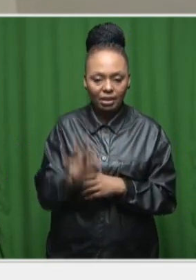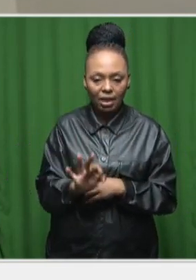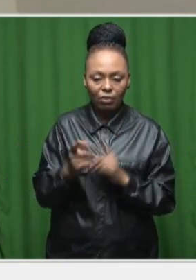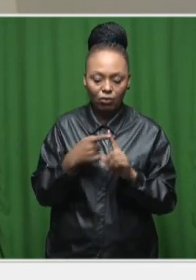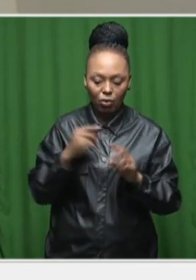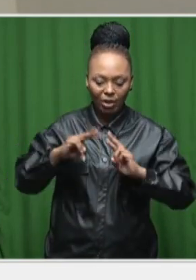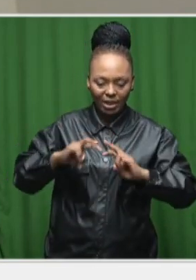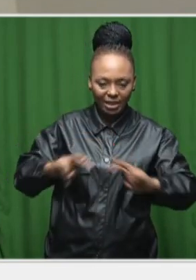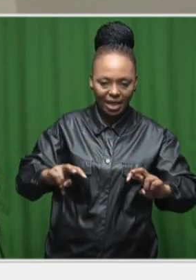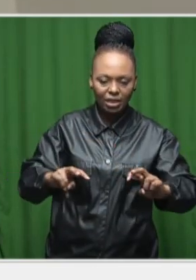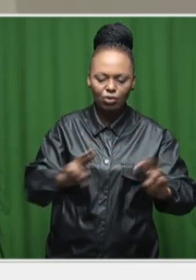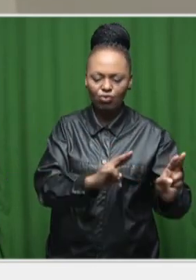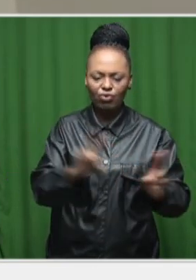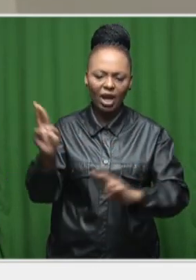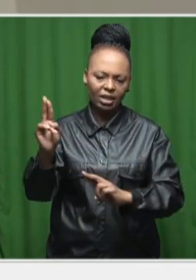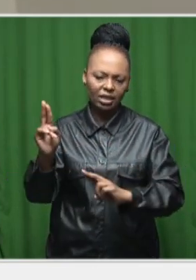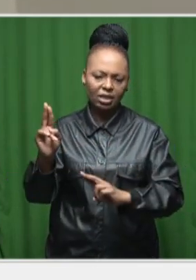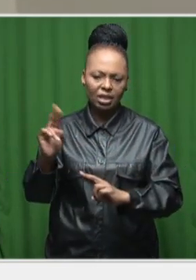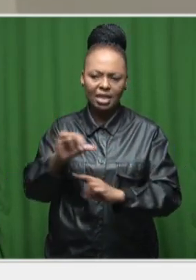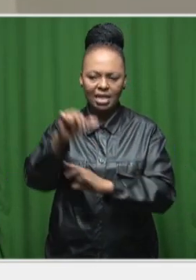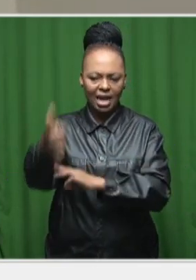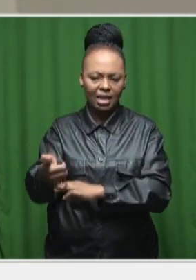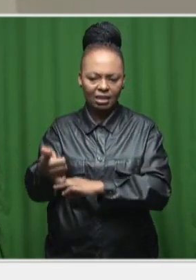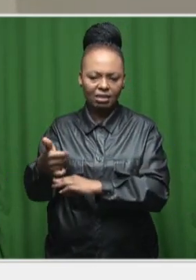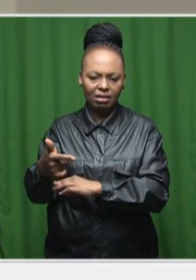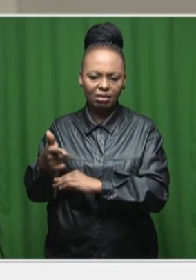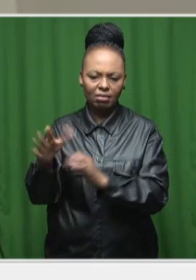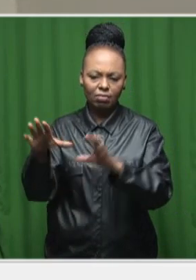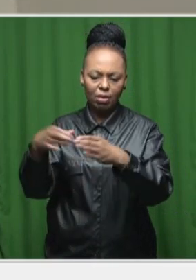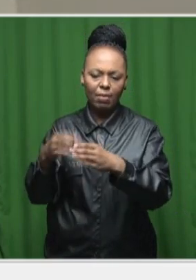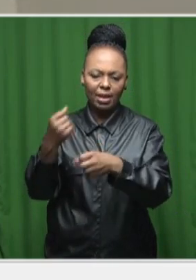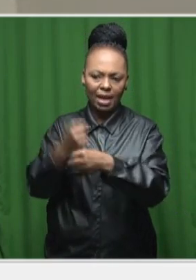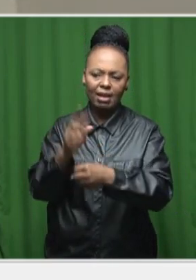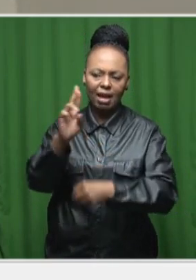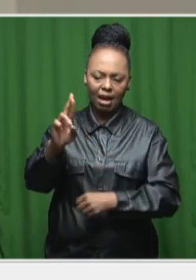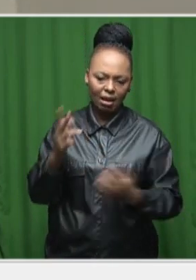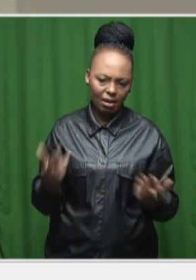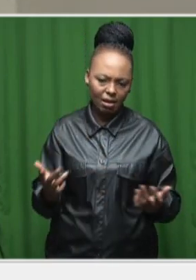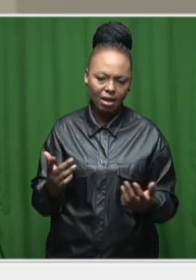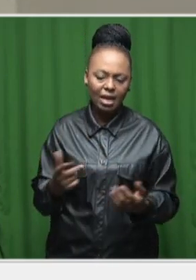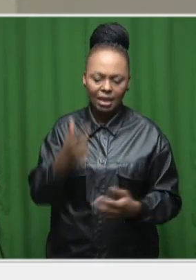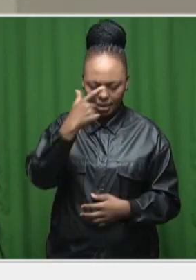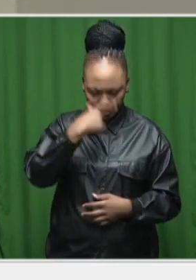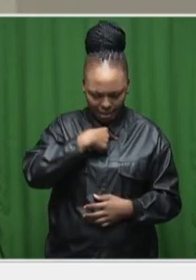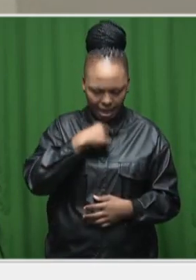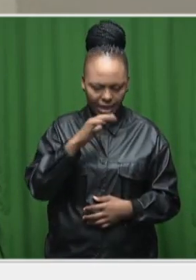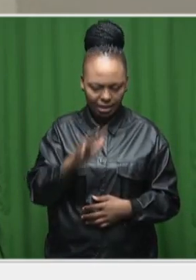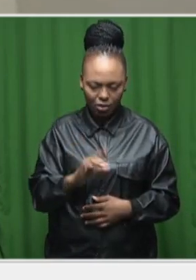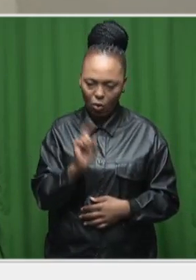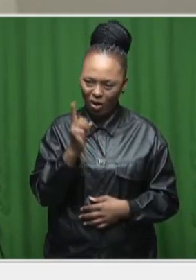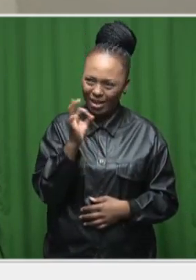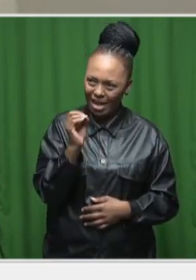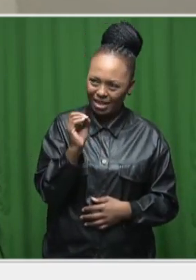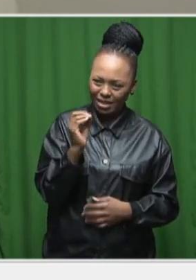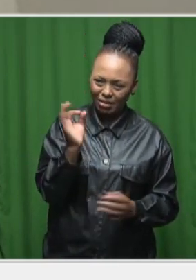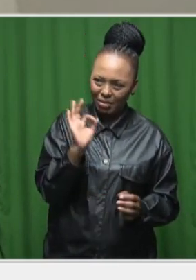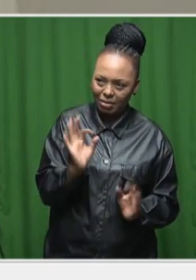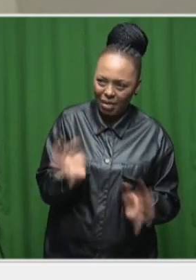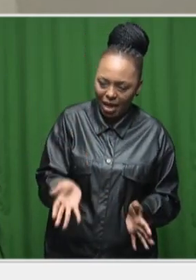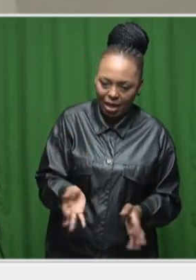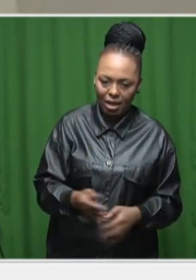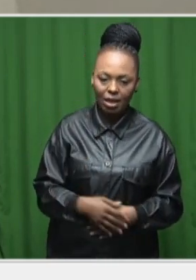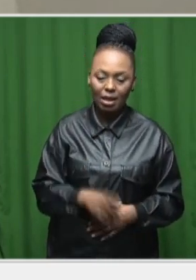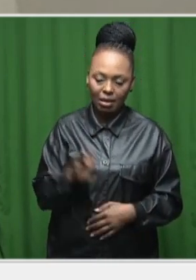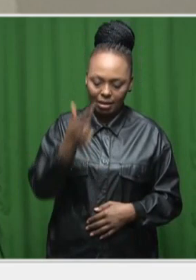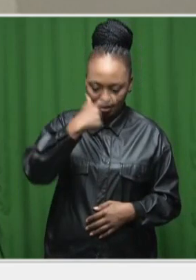were ready to move on to the next stage of grade R. So that is quite sad. So with that in mind, and with the